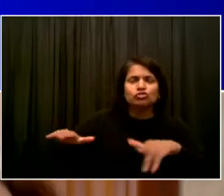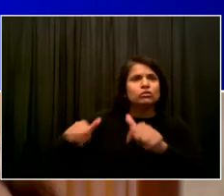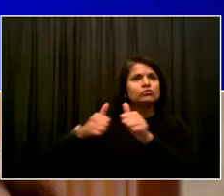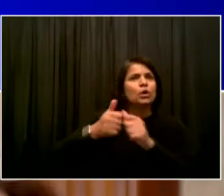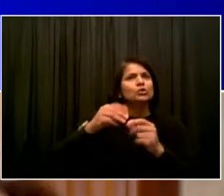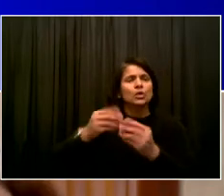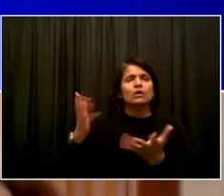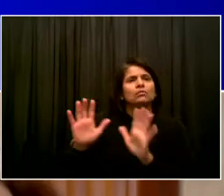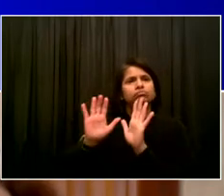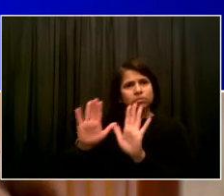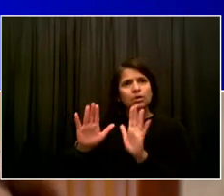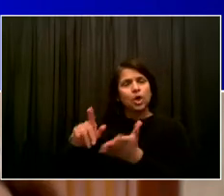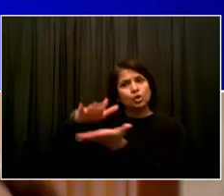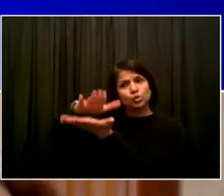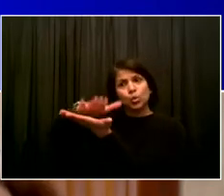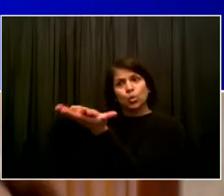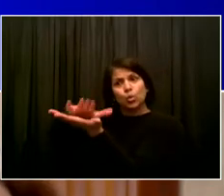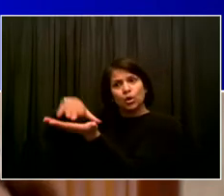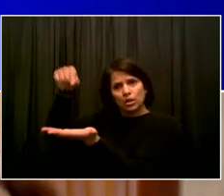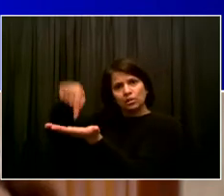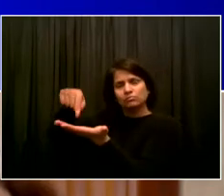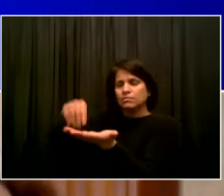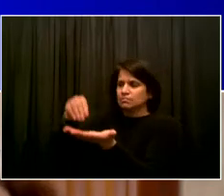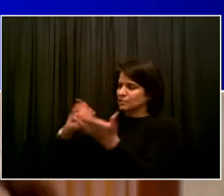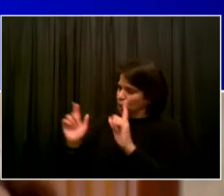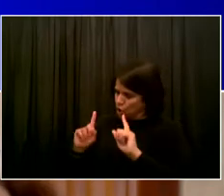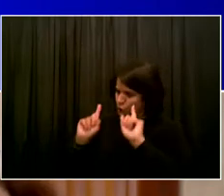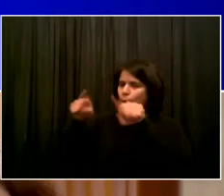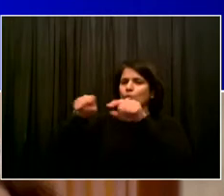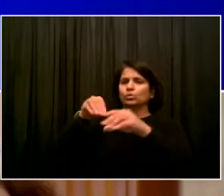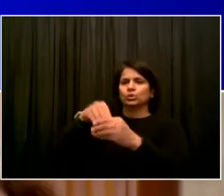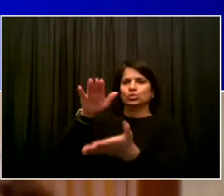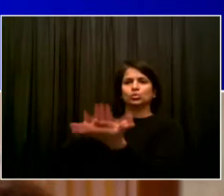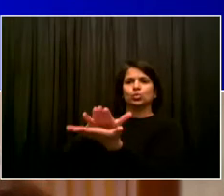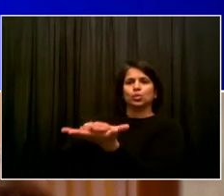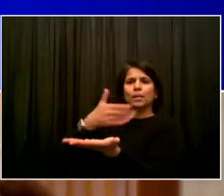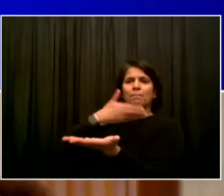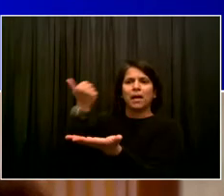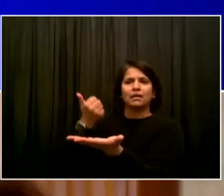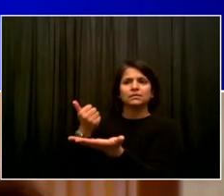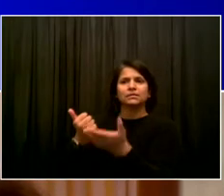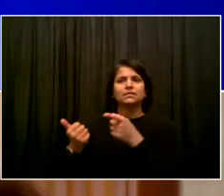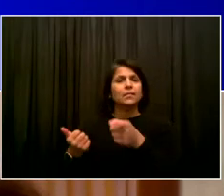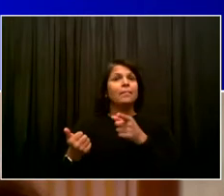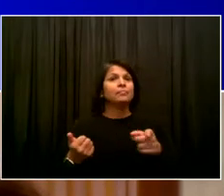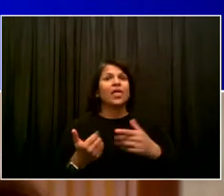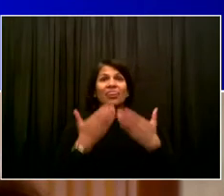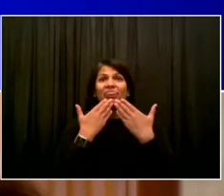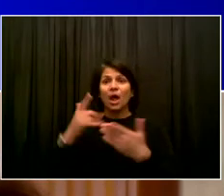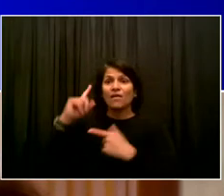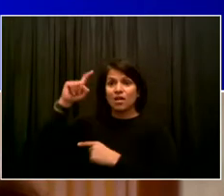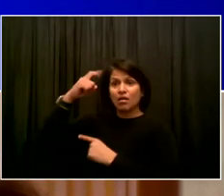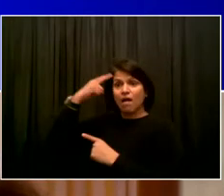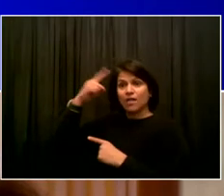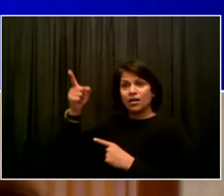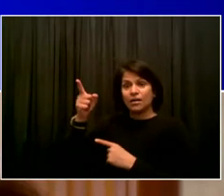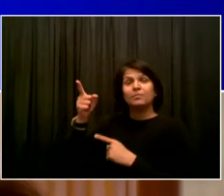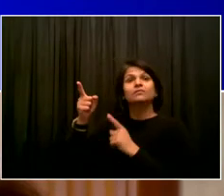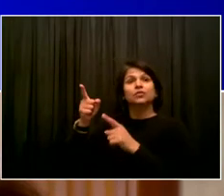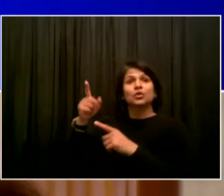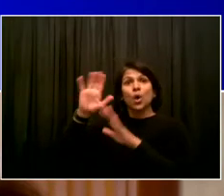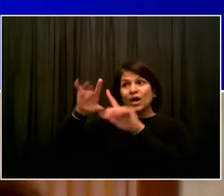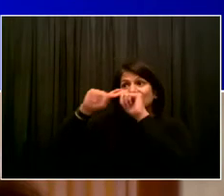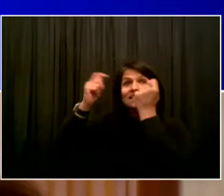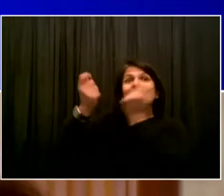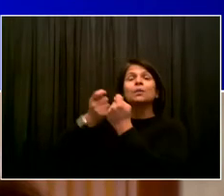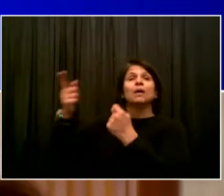for our kids and our families. We can do it. Governor, thank you for the great collaboration between our teams. And we will beat this